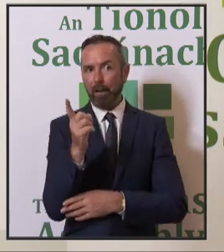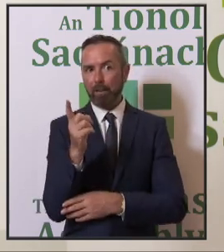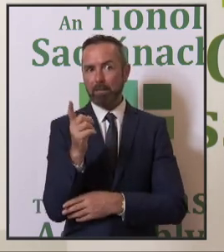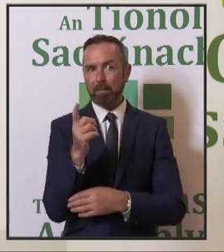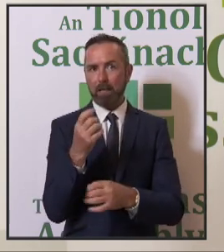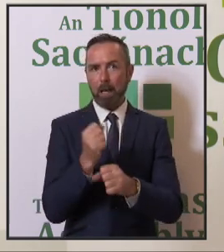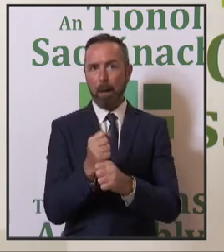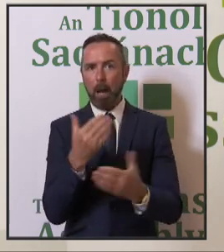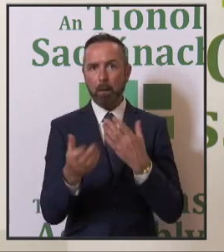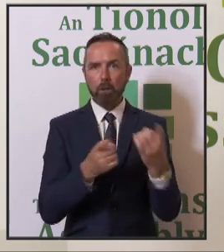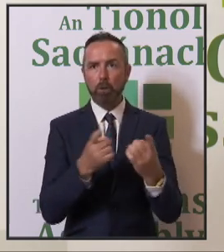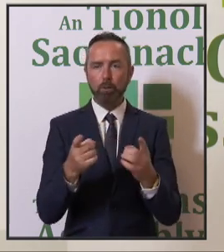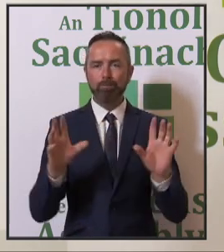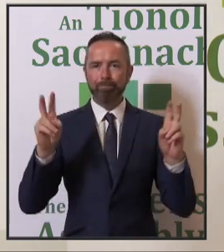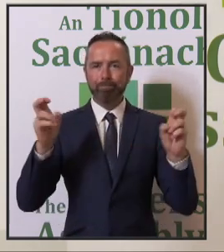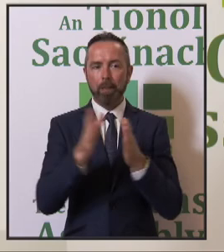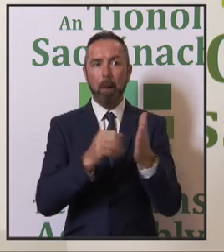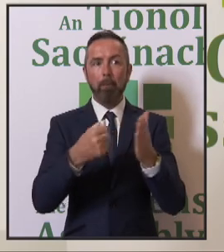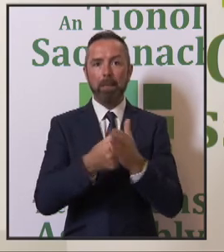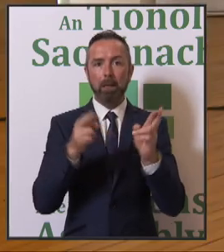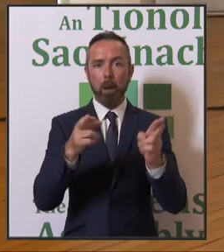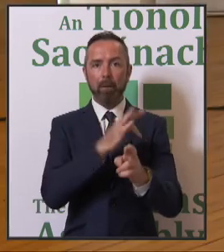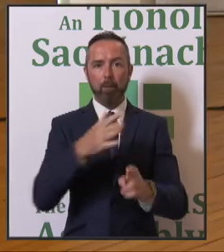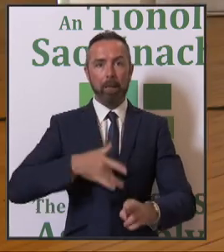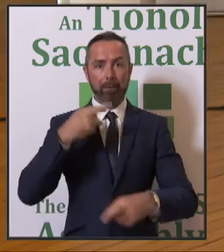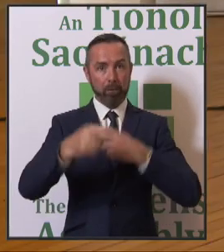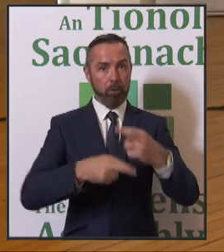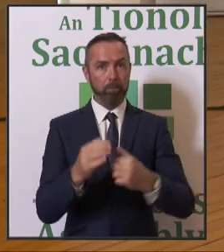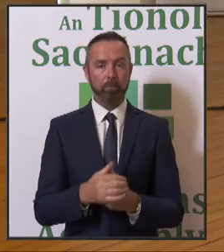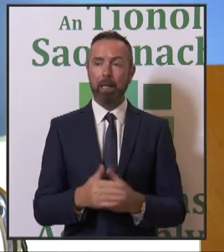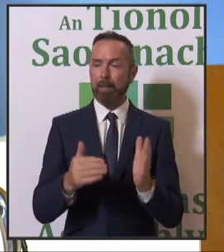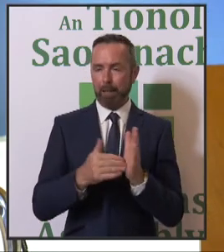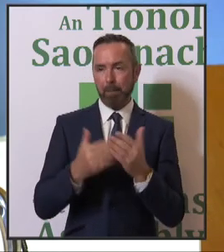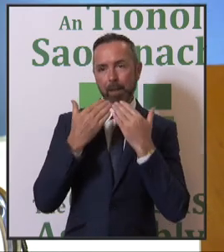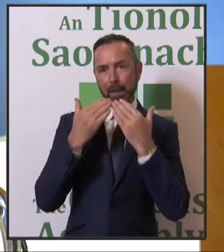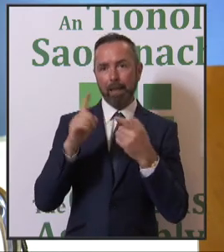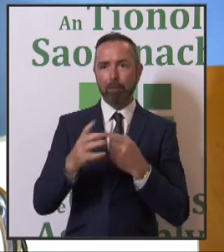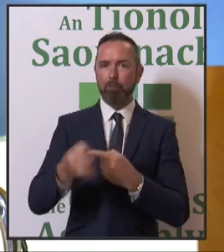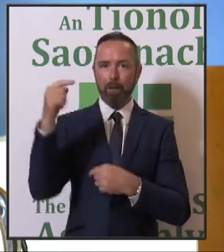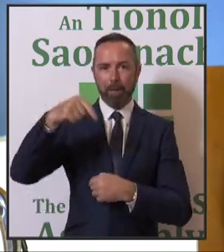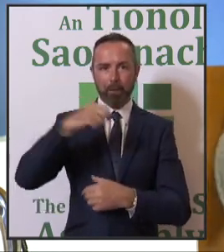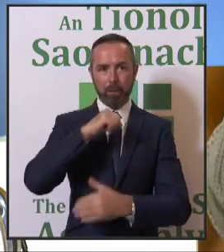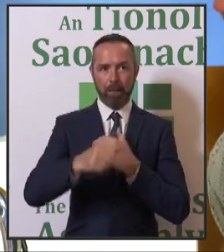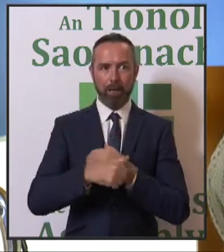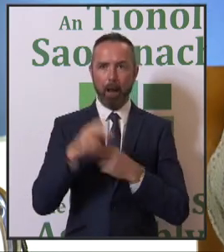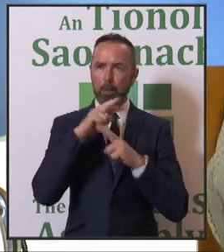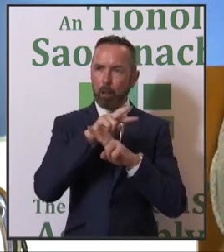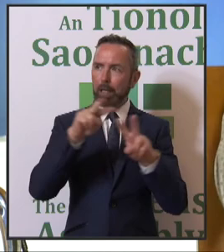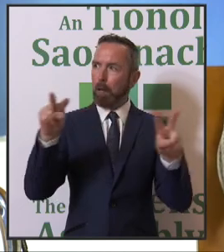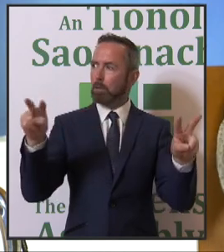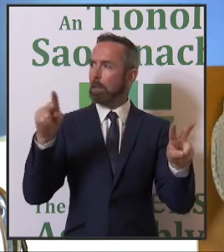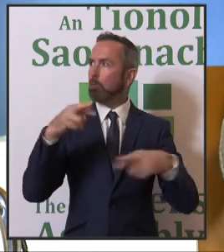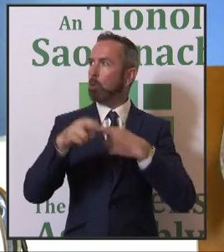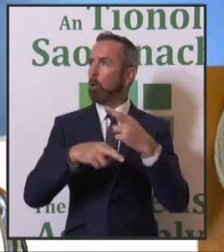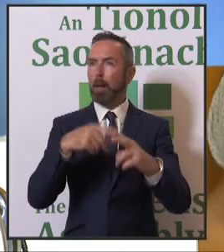business properly from your living room. Yeah, thanks indeed, and great to be here today. And I look out this fantastic room and I